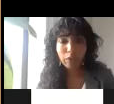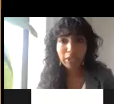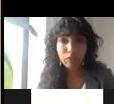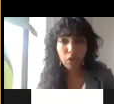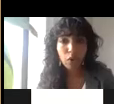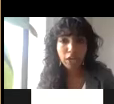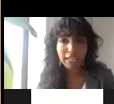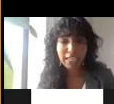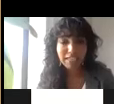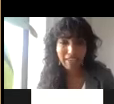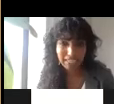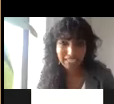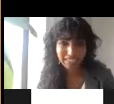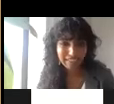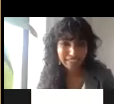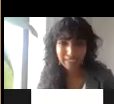We will be recording.